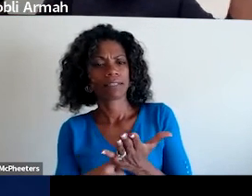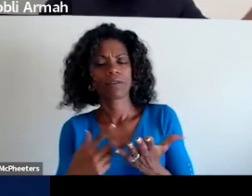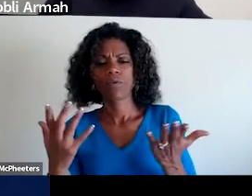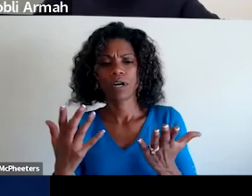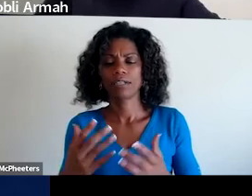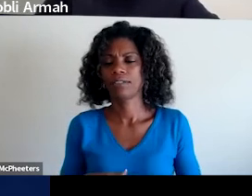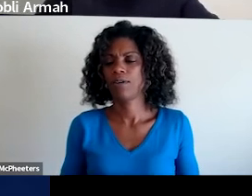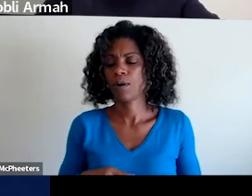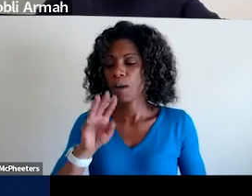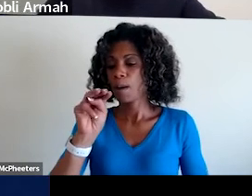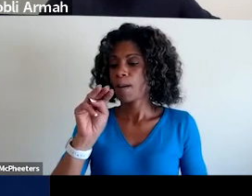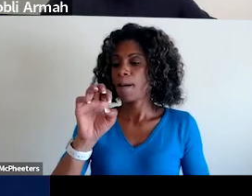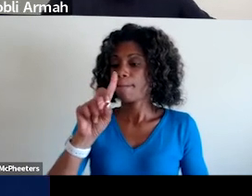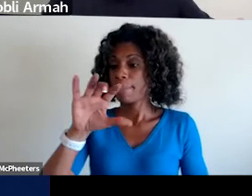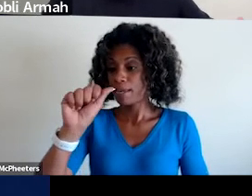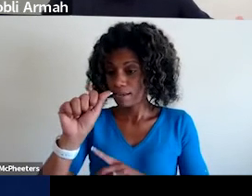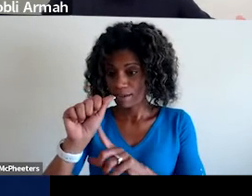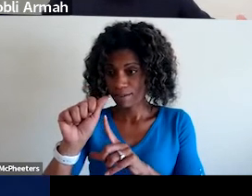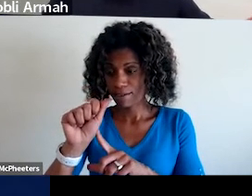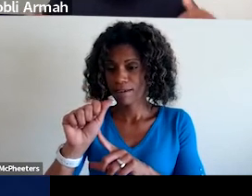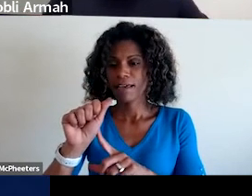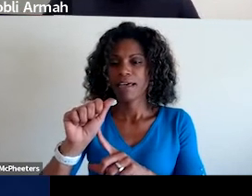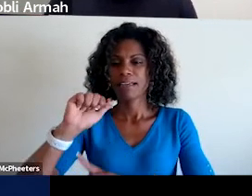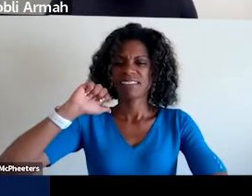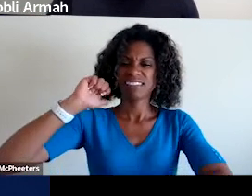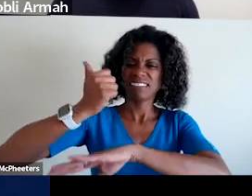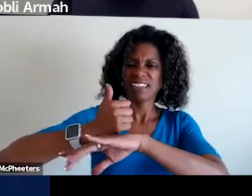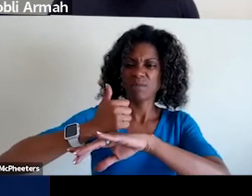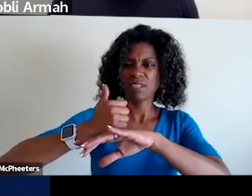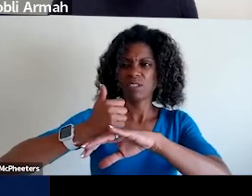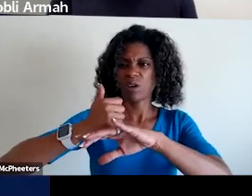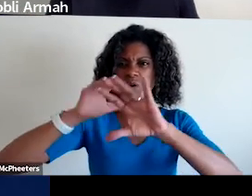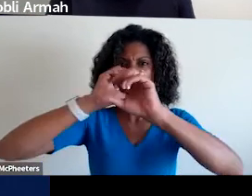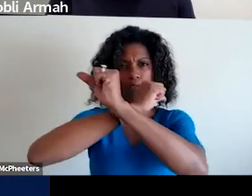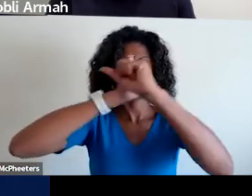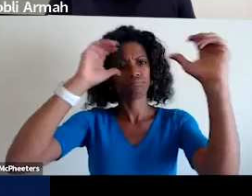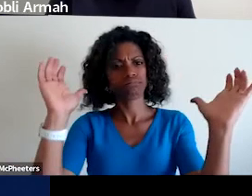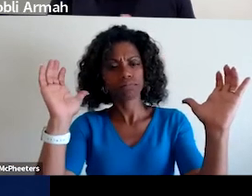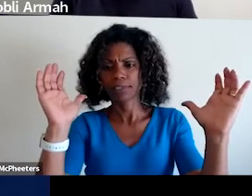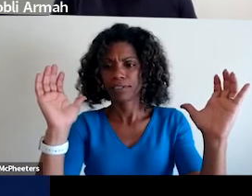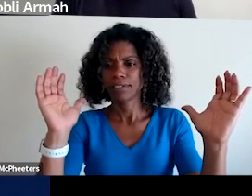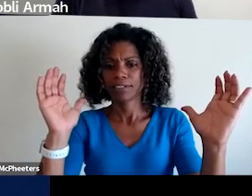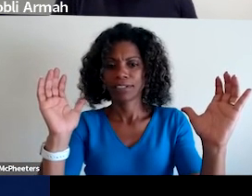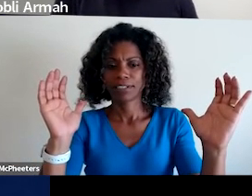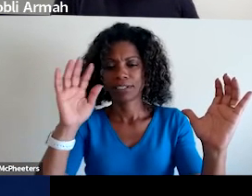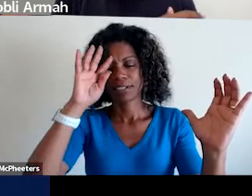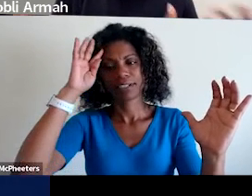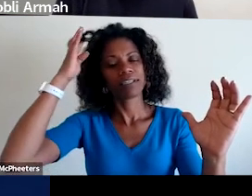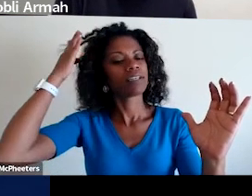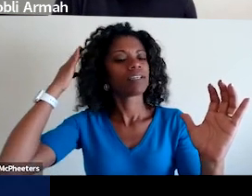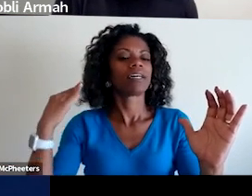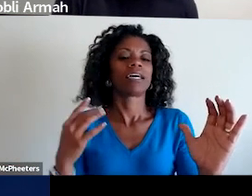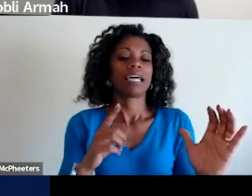paraframe around equity work. There's an undertone of liberty that is really about the preservation